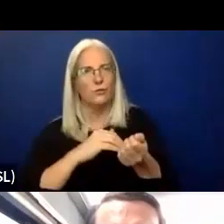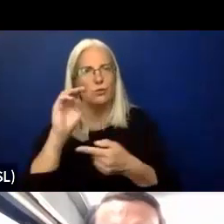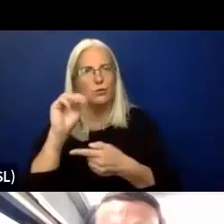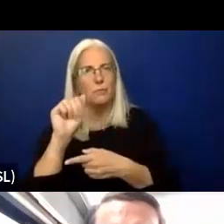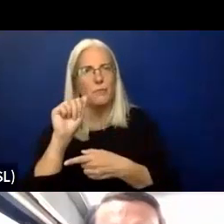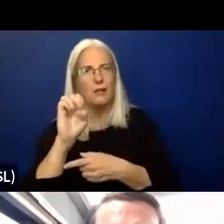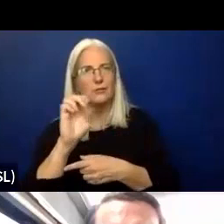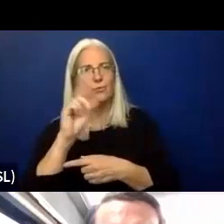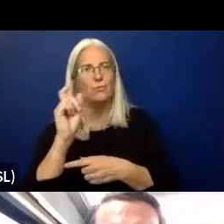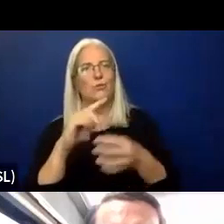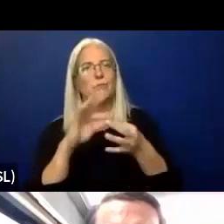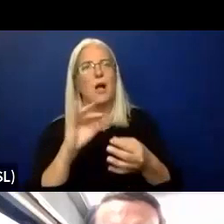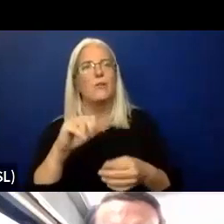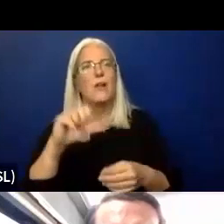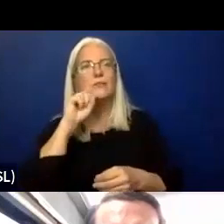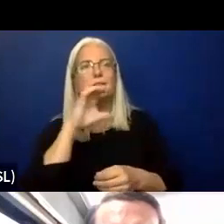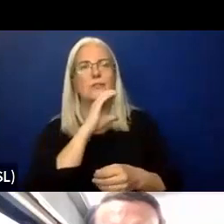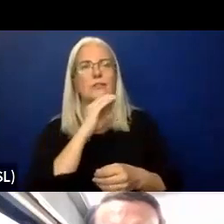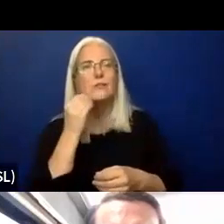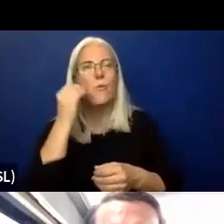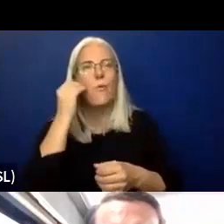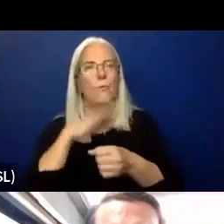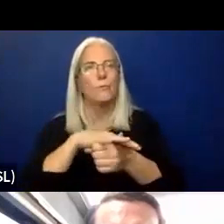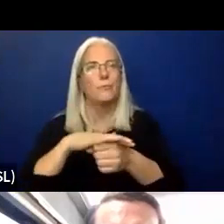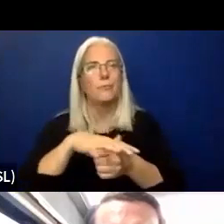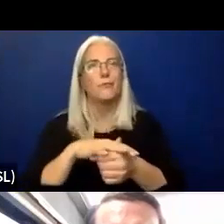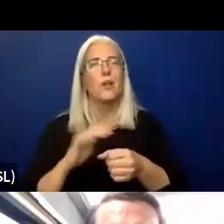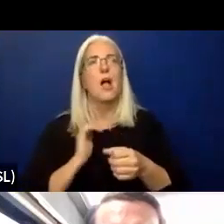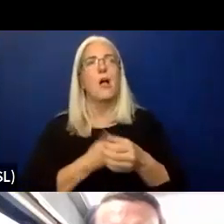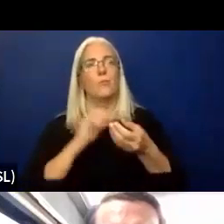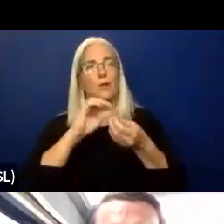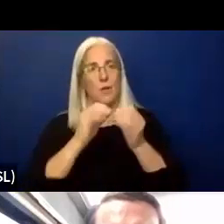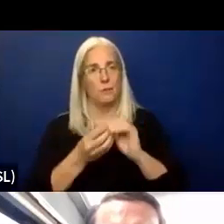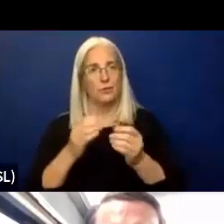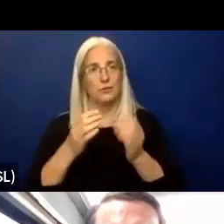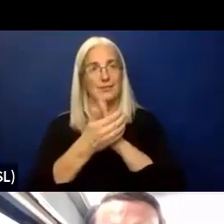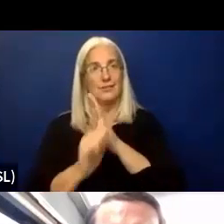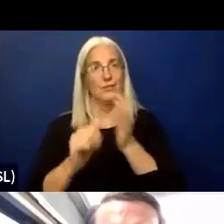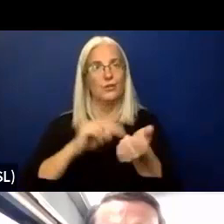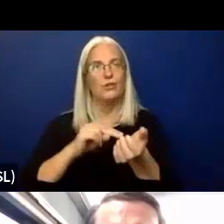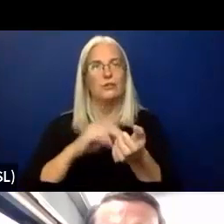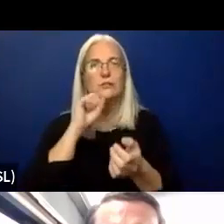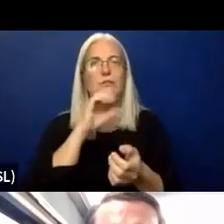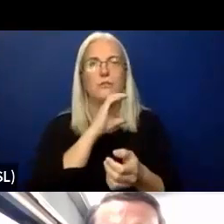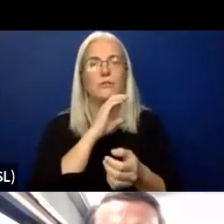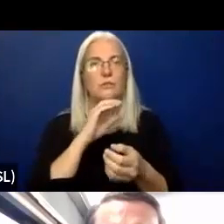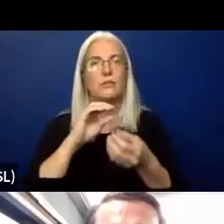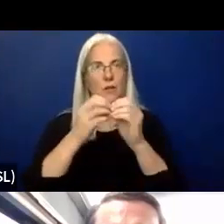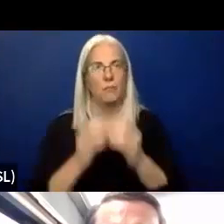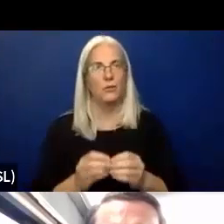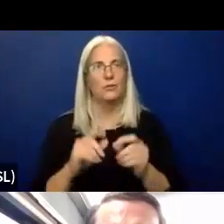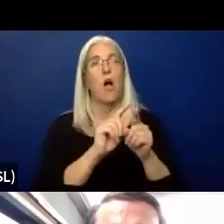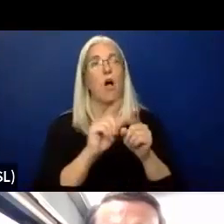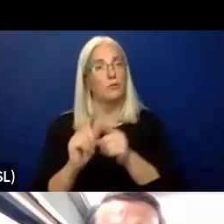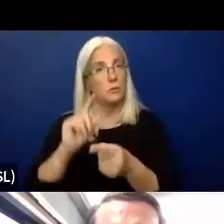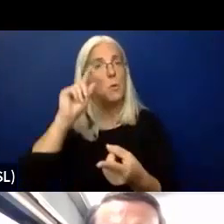If, given that our numbers of skilled nursing cases are declining, would it matter much at this point